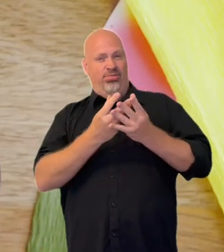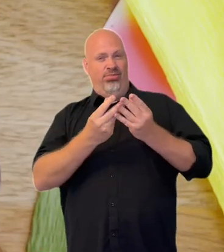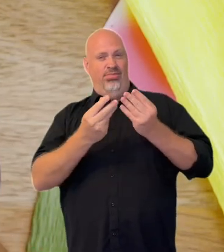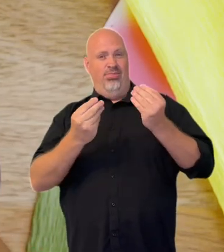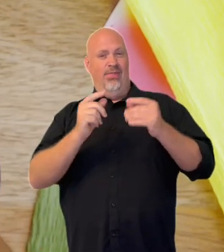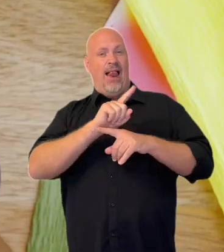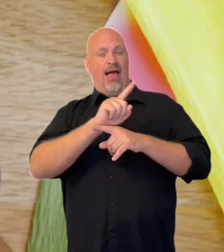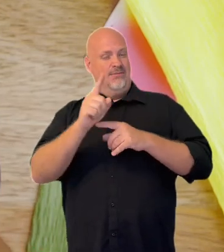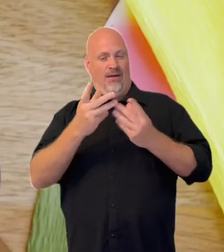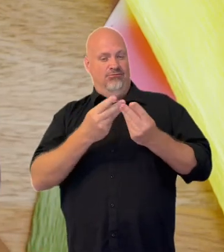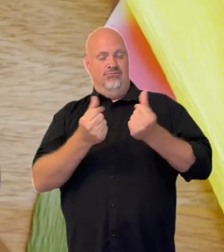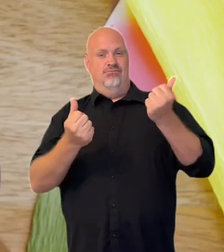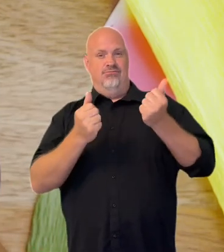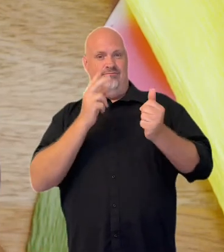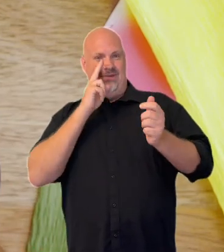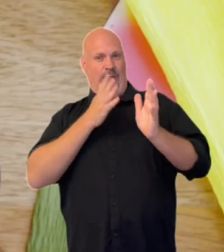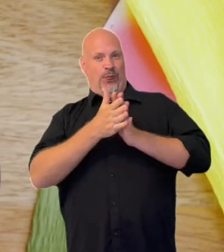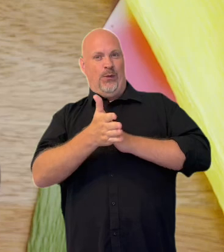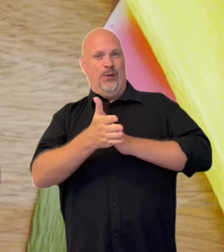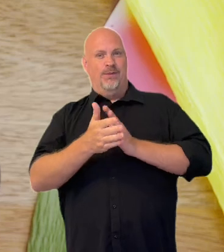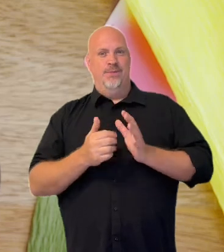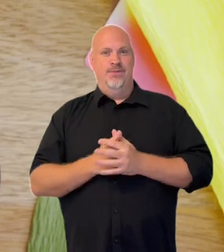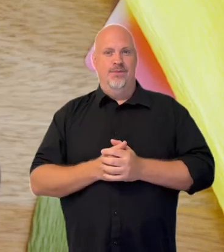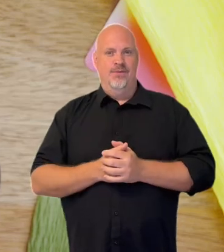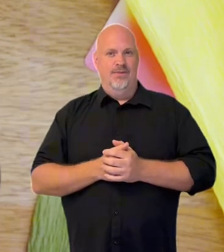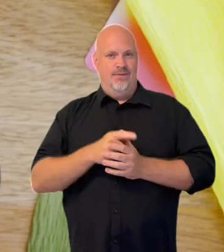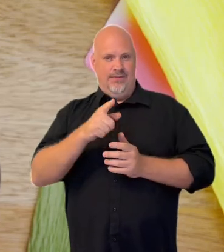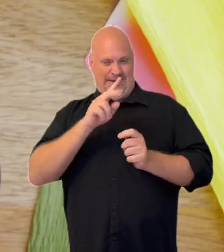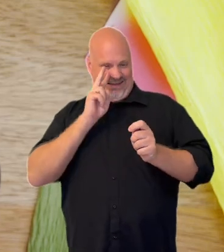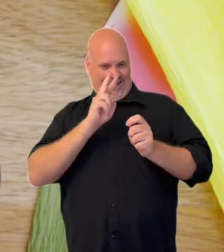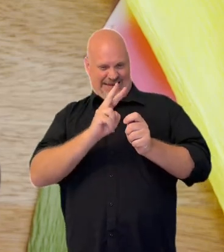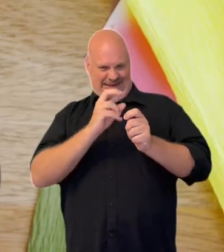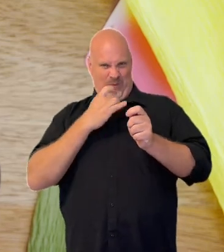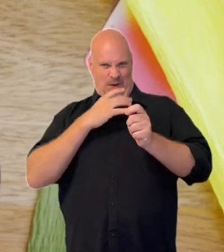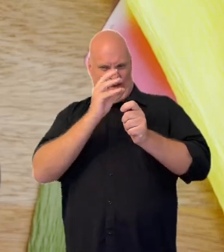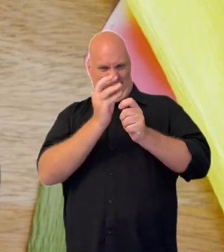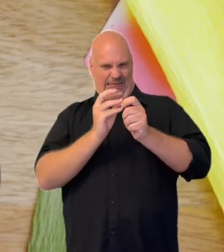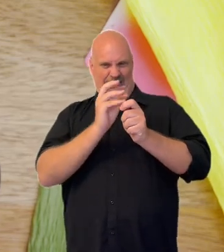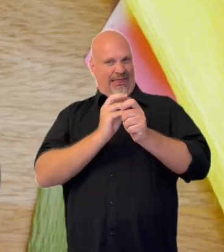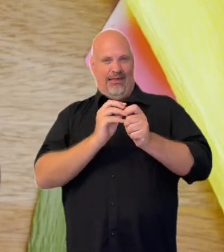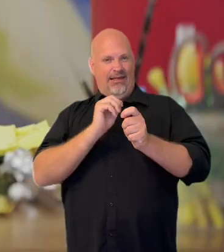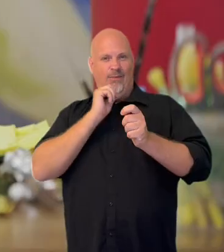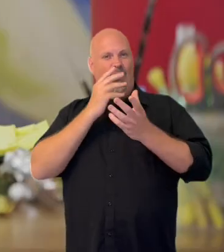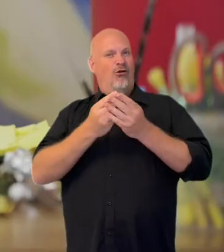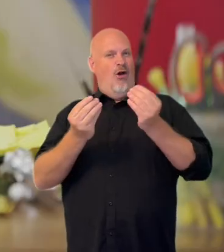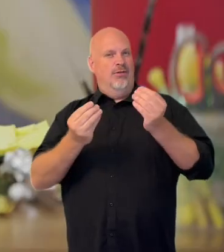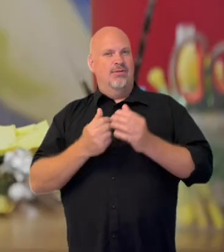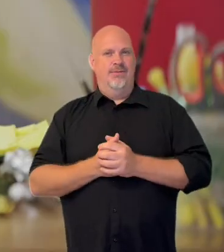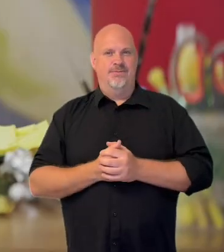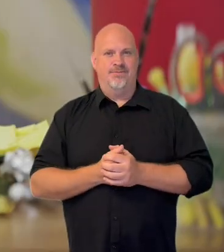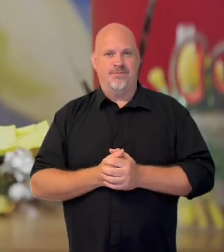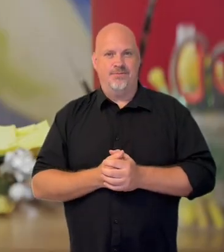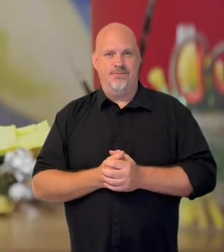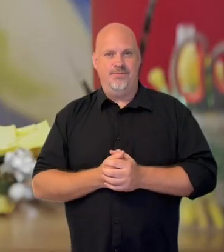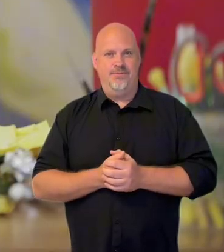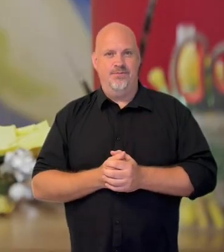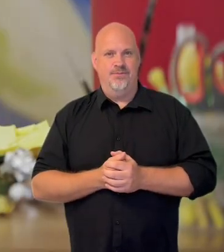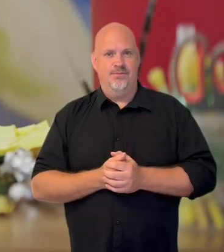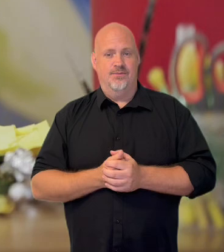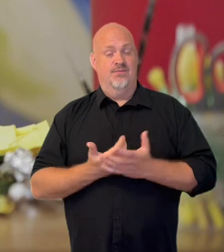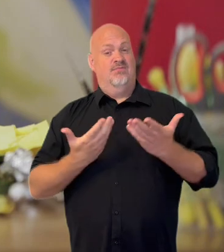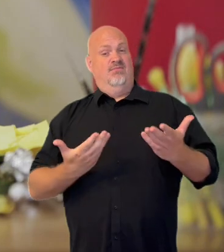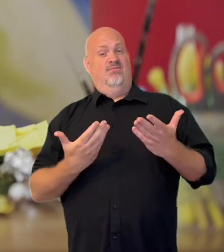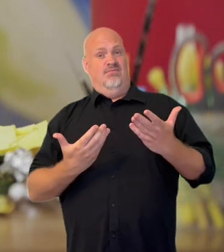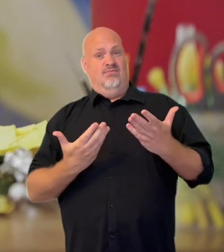And at this point, what you would do usually is to let it dry a little bit whilst you make